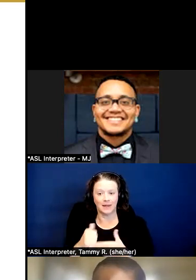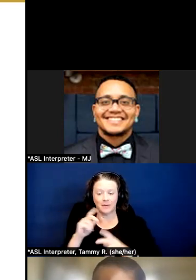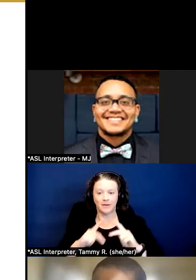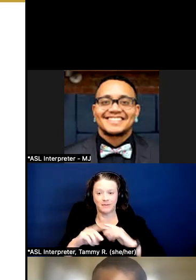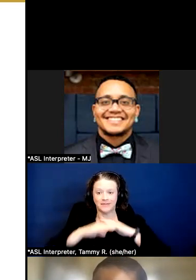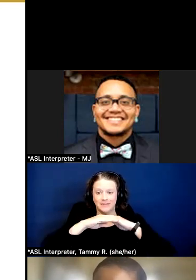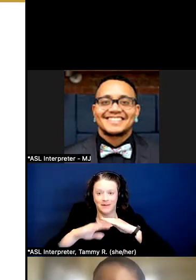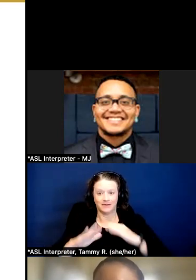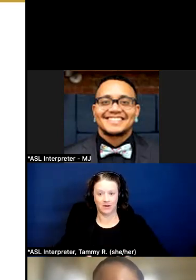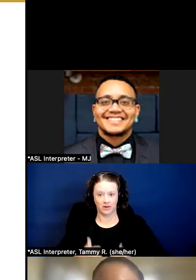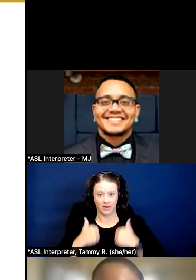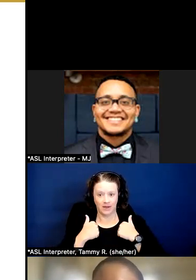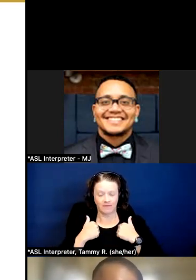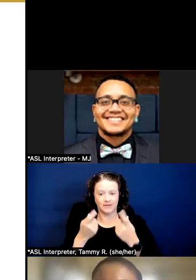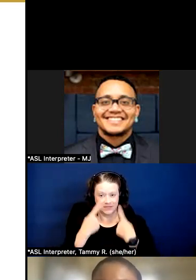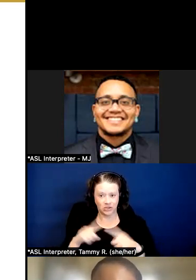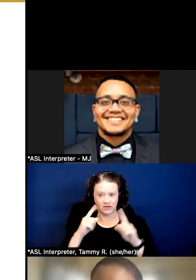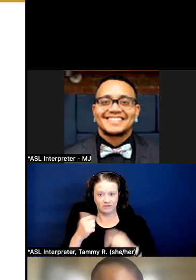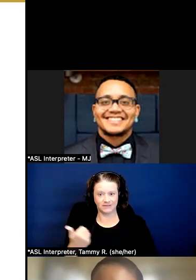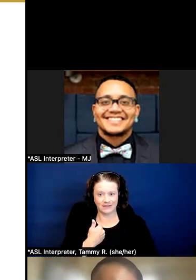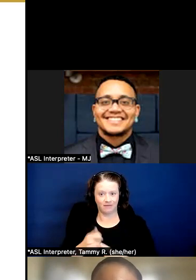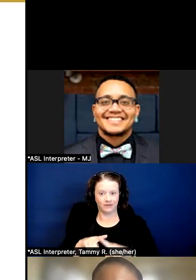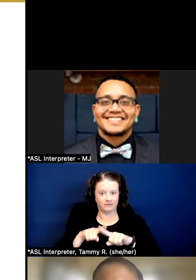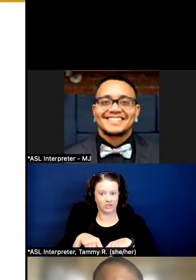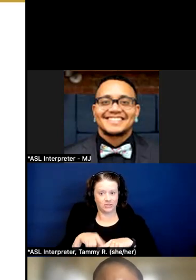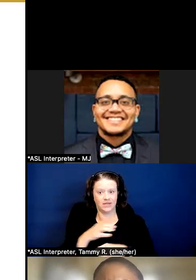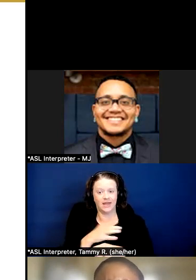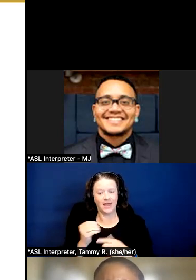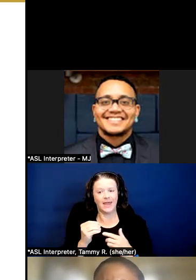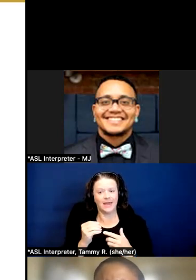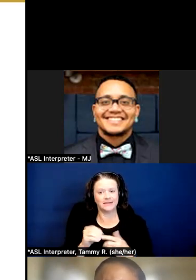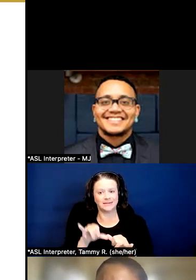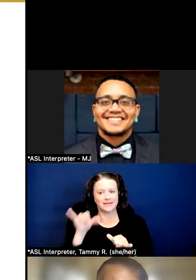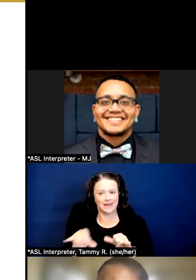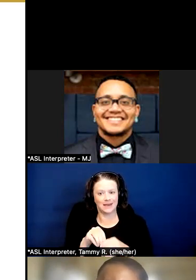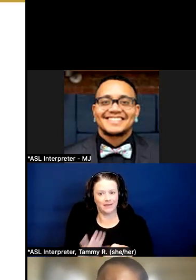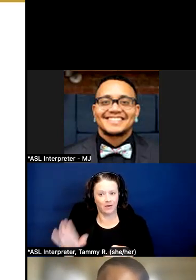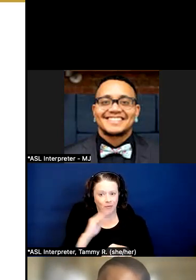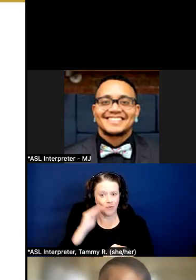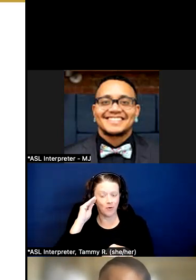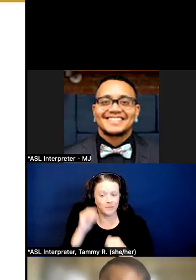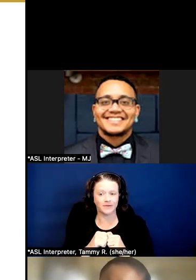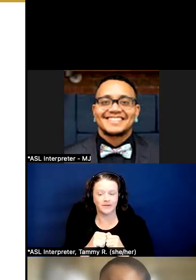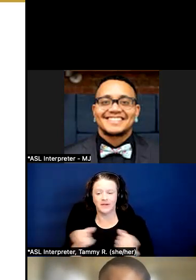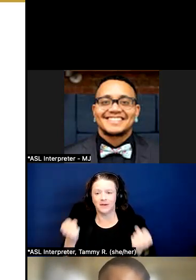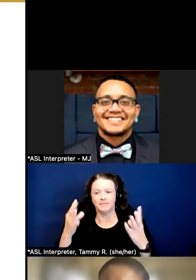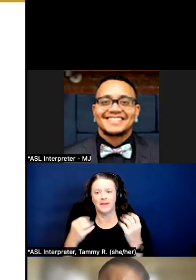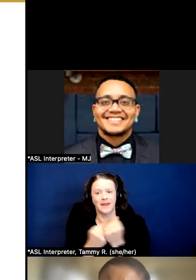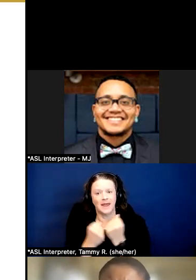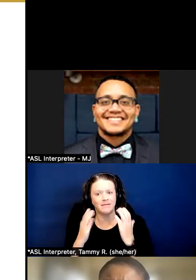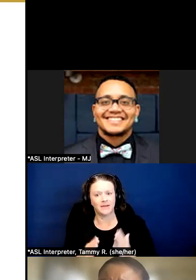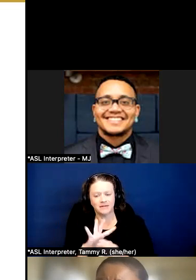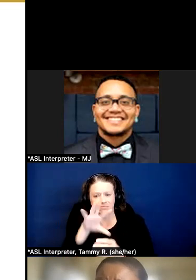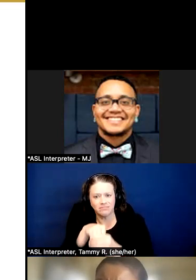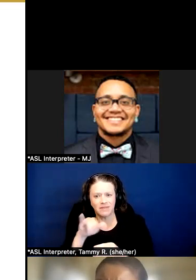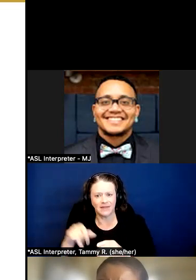achieve self-sufficiency, and remain in their homes. And so many advocates who are engaged in this needs assessment